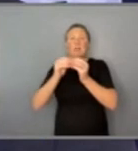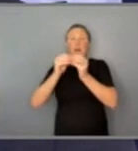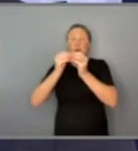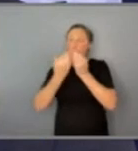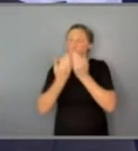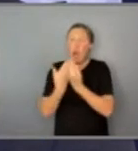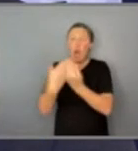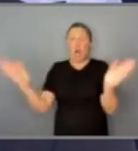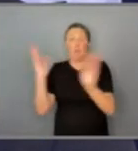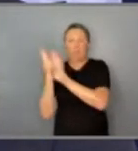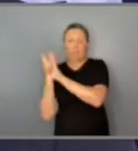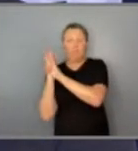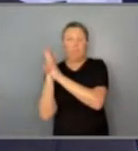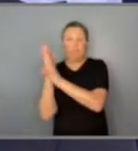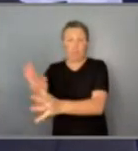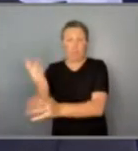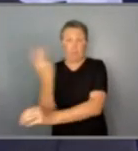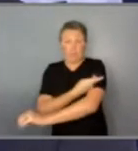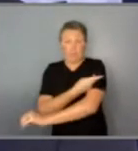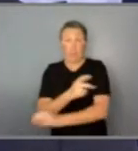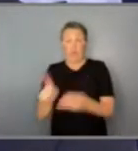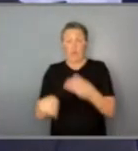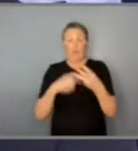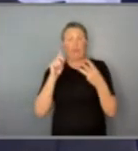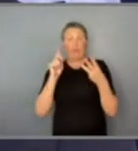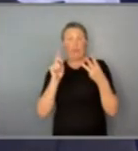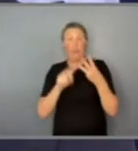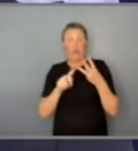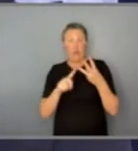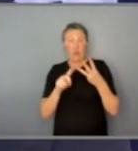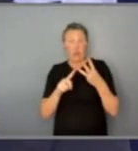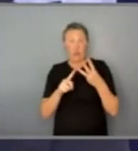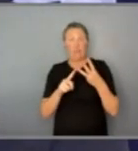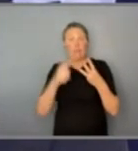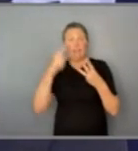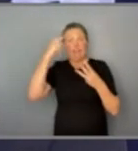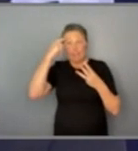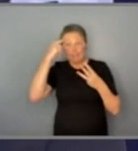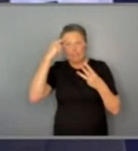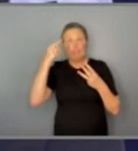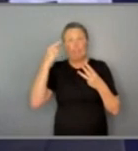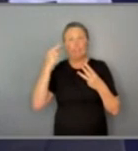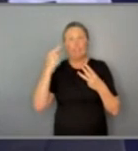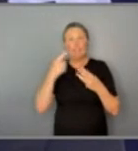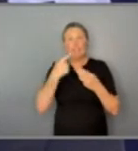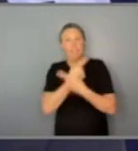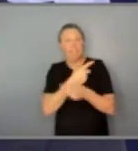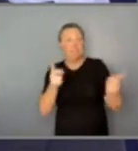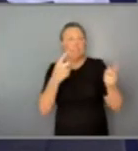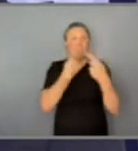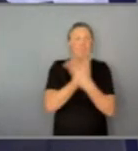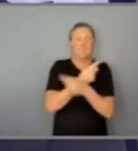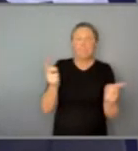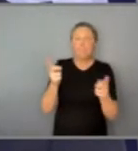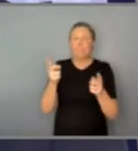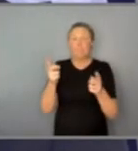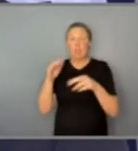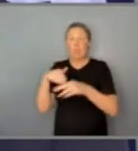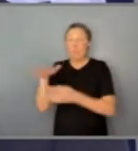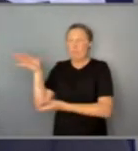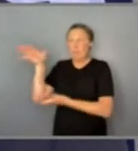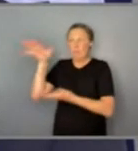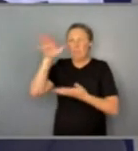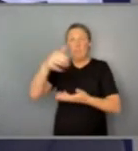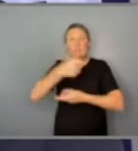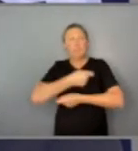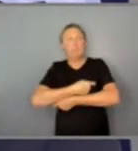the third is to ensure we've got the right priorities and that messaged into the distribution system to get the maximum impact